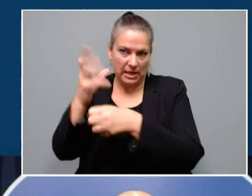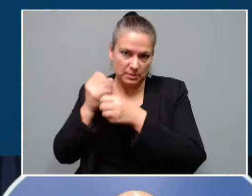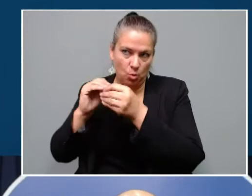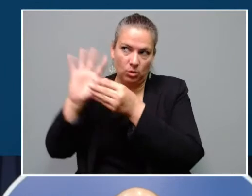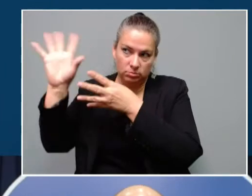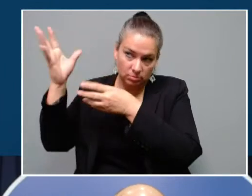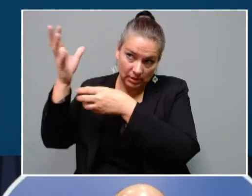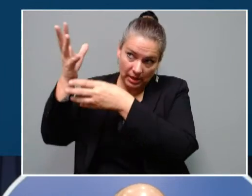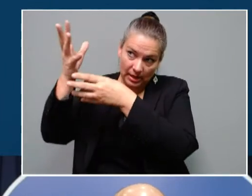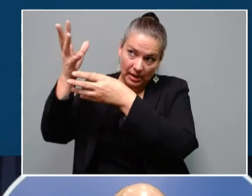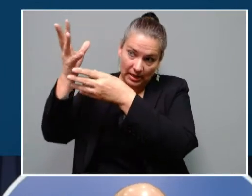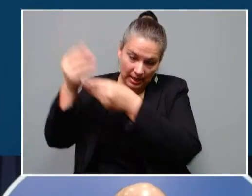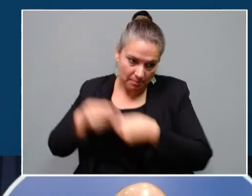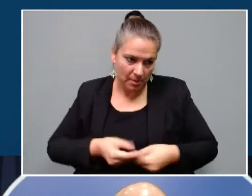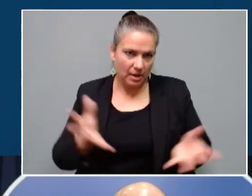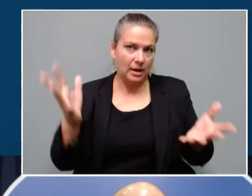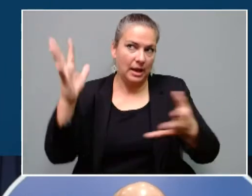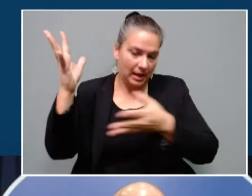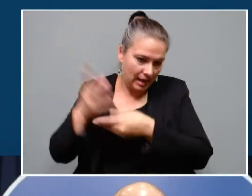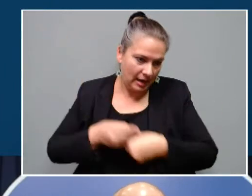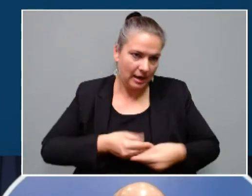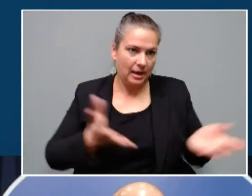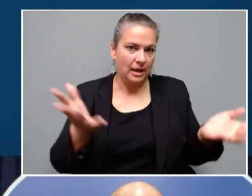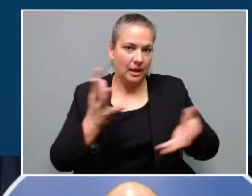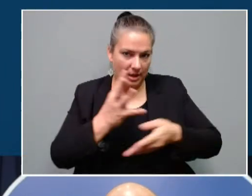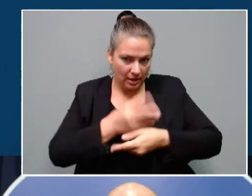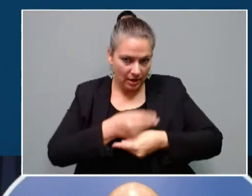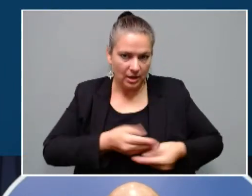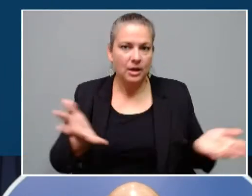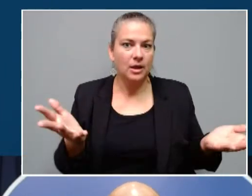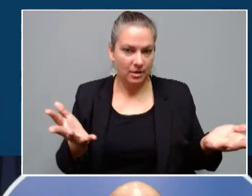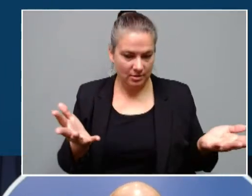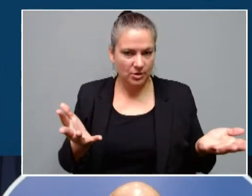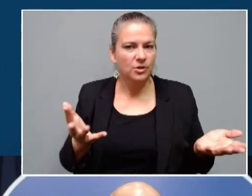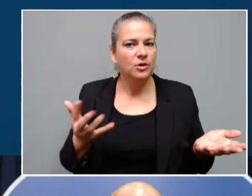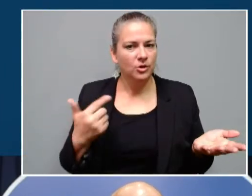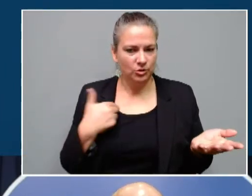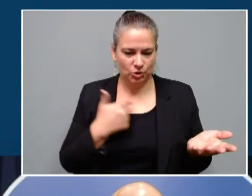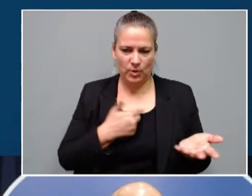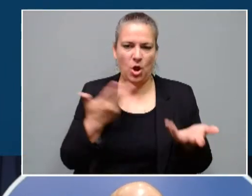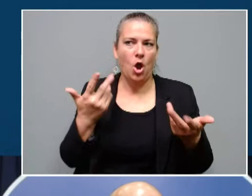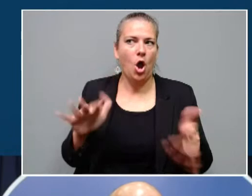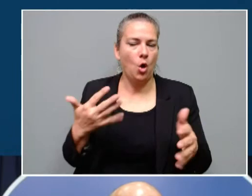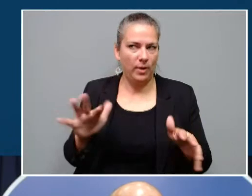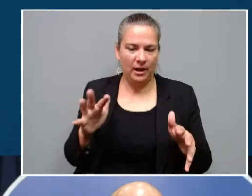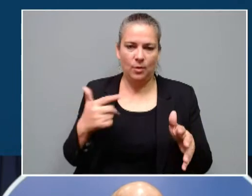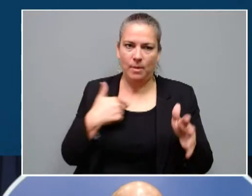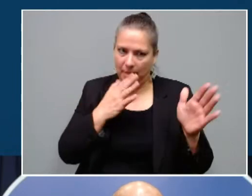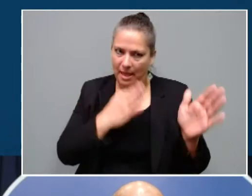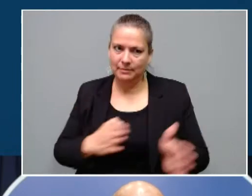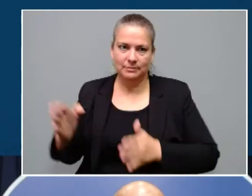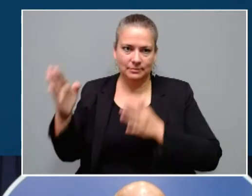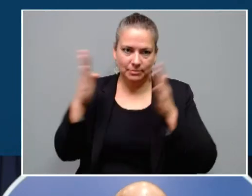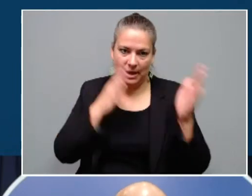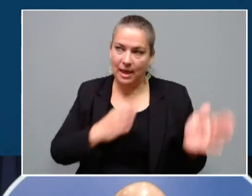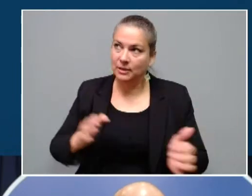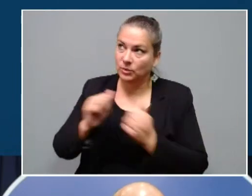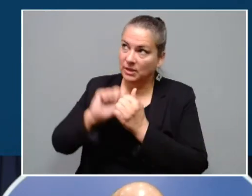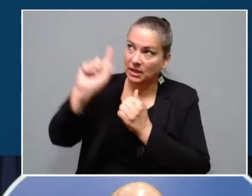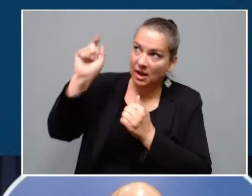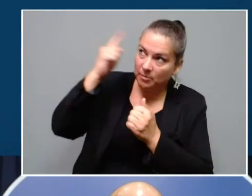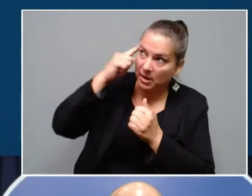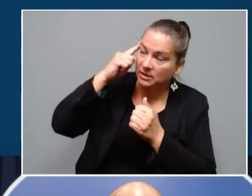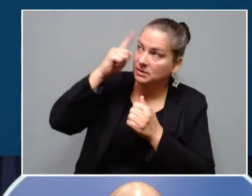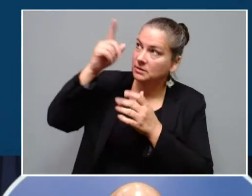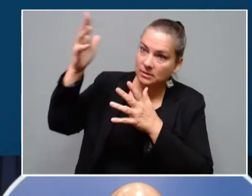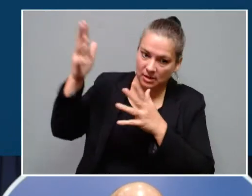up with the rest. And we are already engaged in planning, and as are all the other states, in partnership with the federal government for pre-positioning